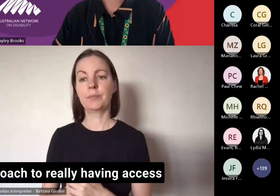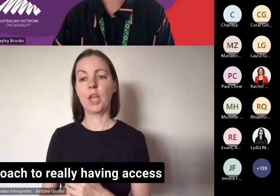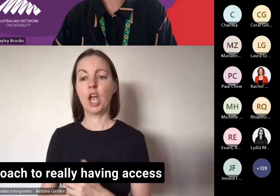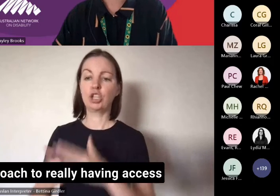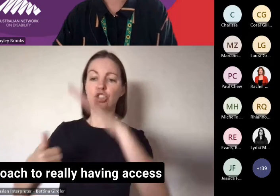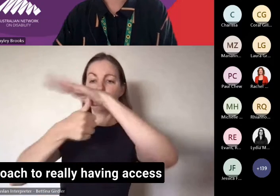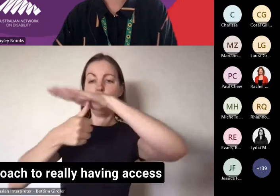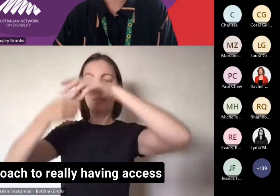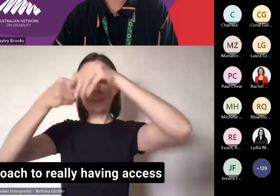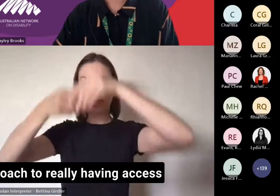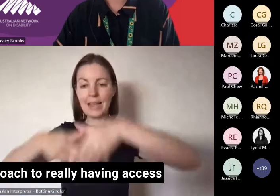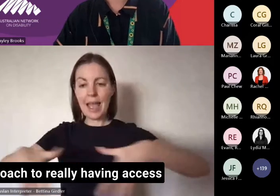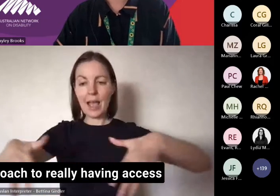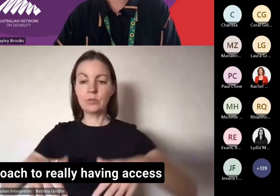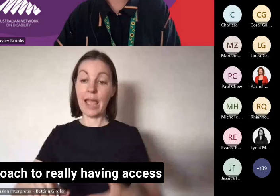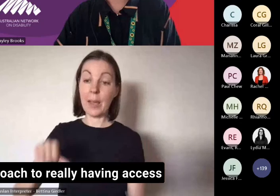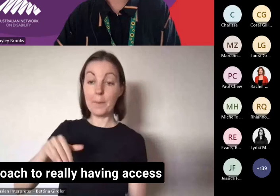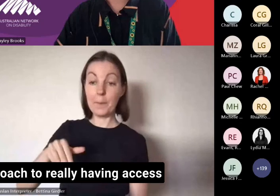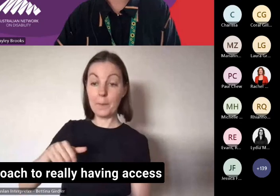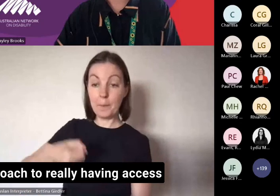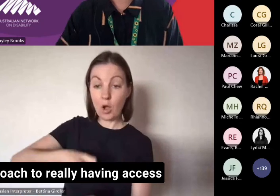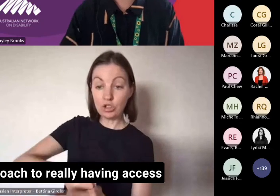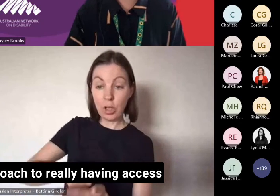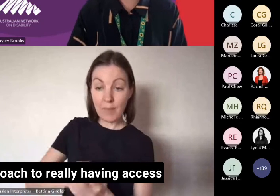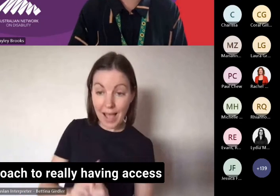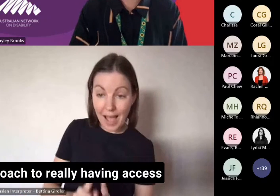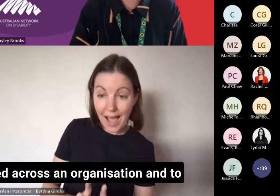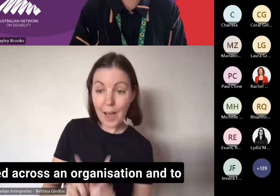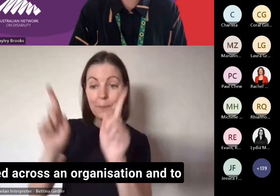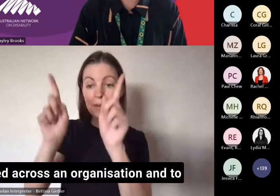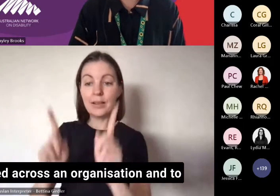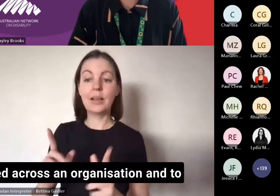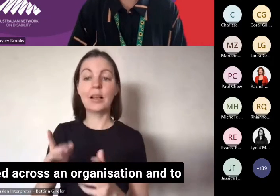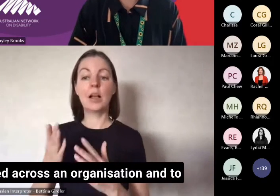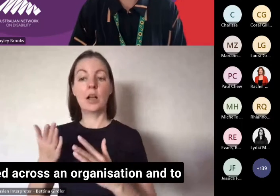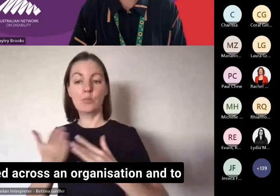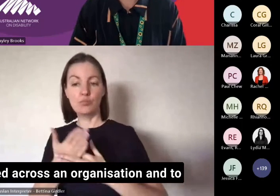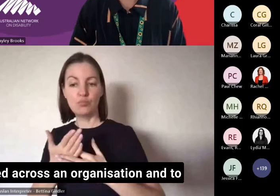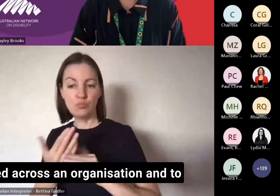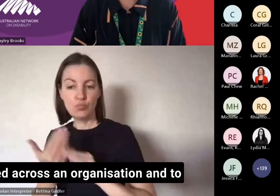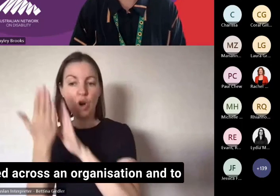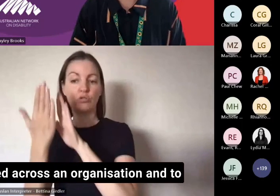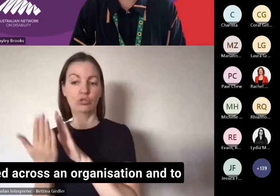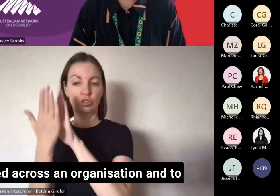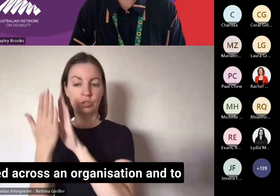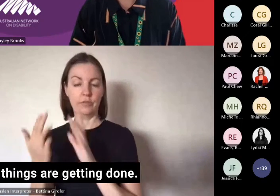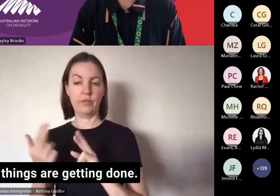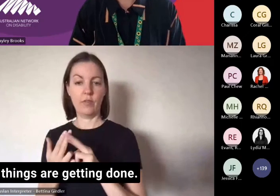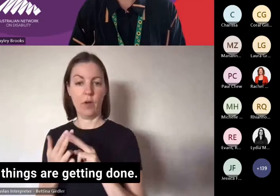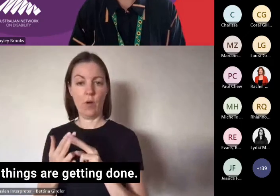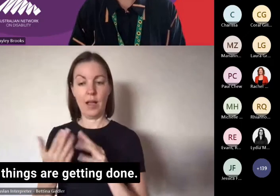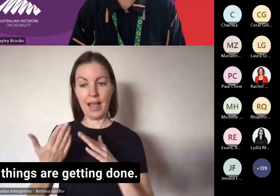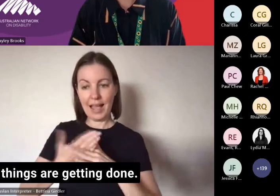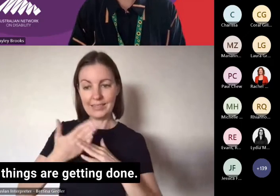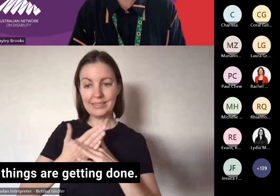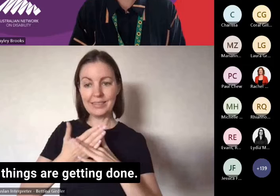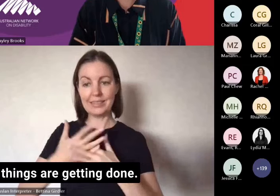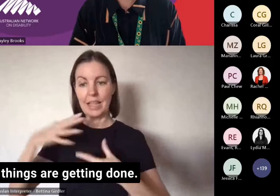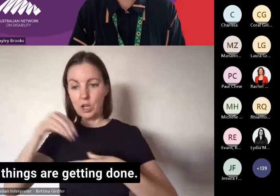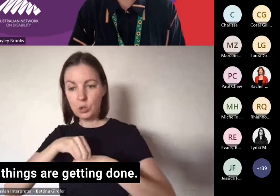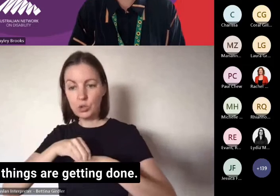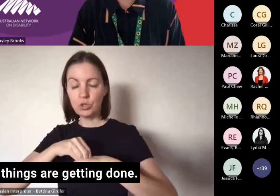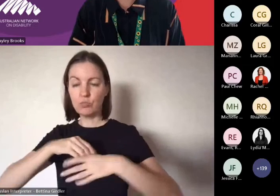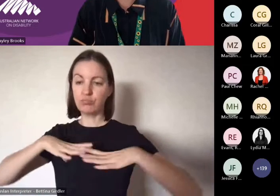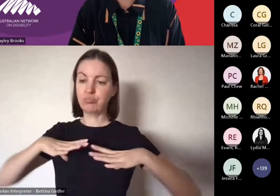and bottom up approach to really having it access and inclusion embedded across an organisation, and to make sure that things are